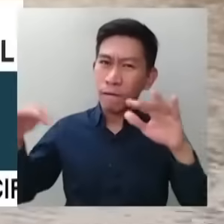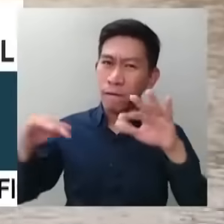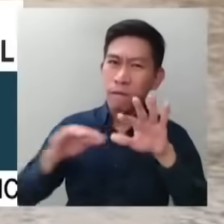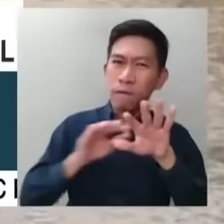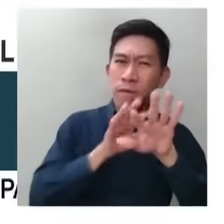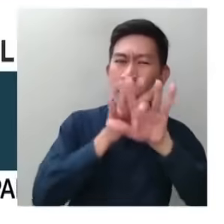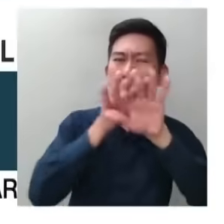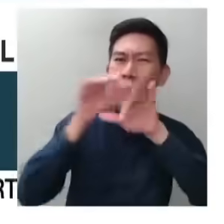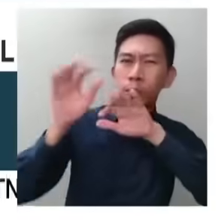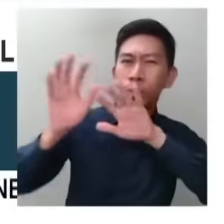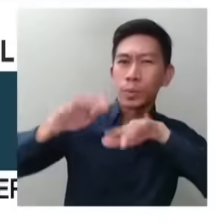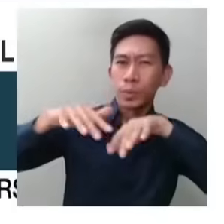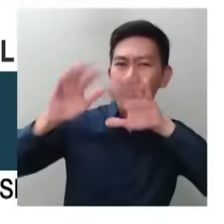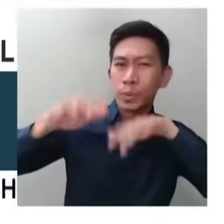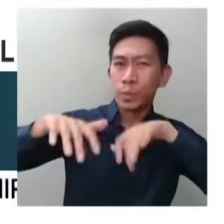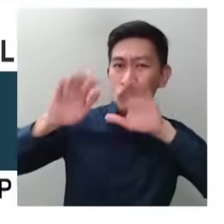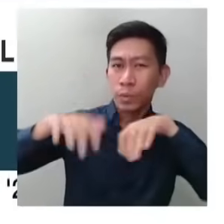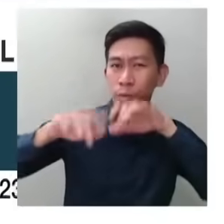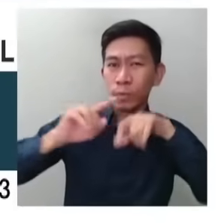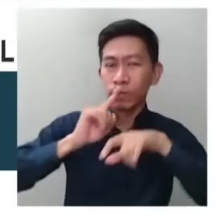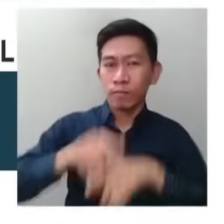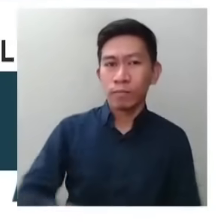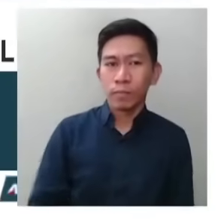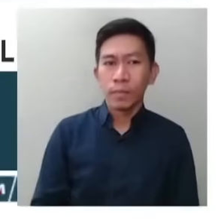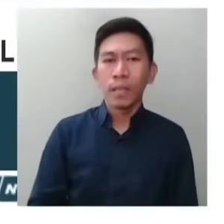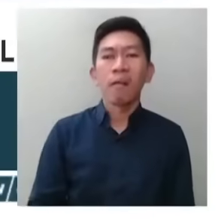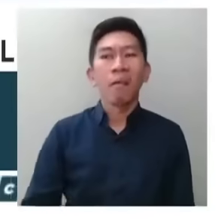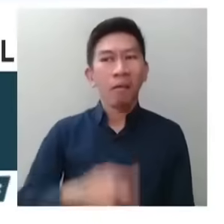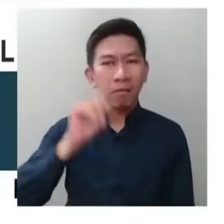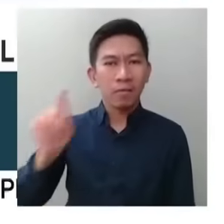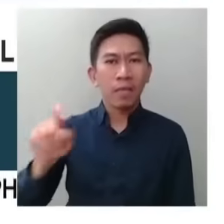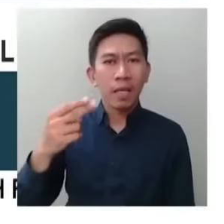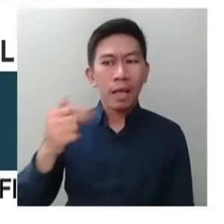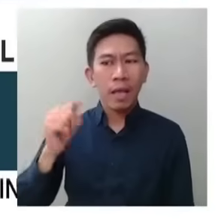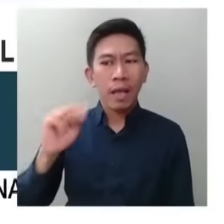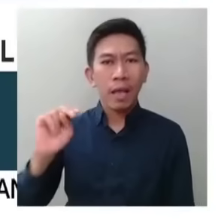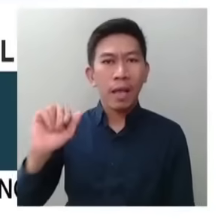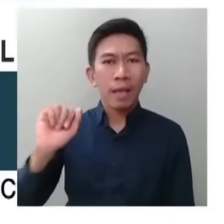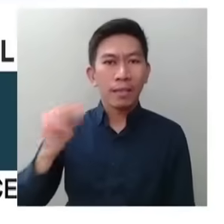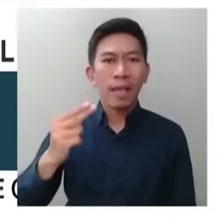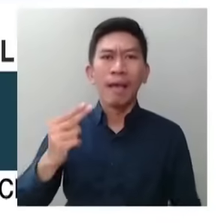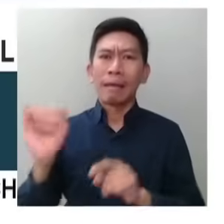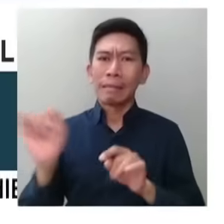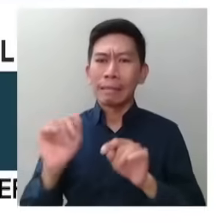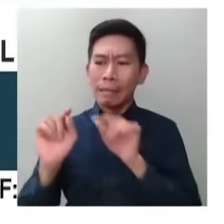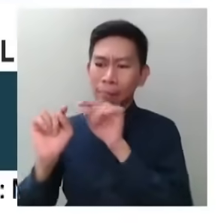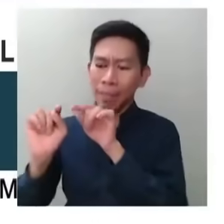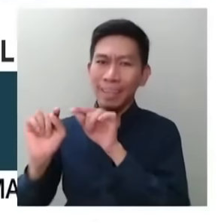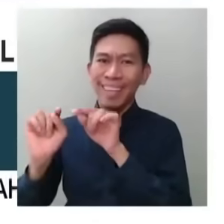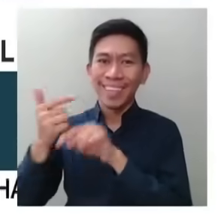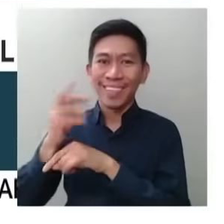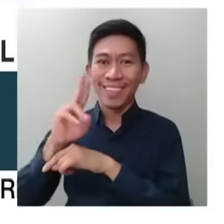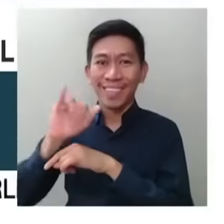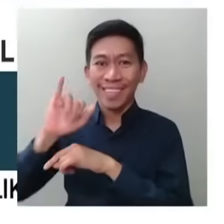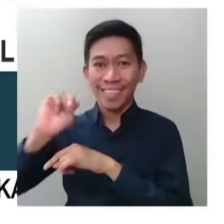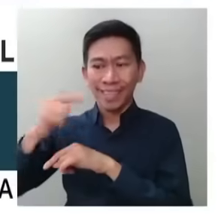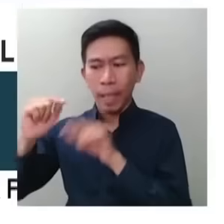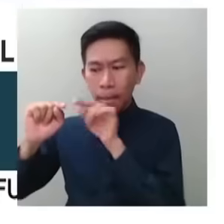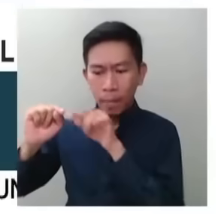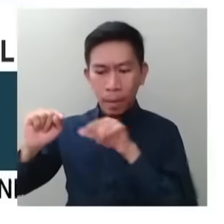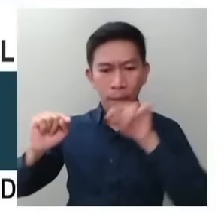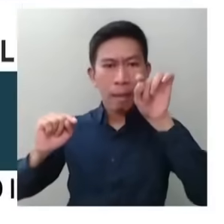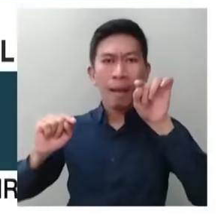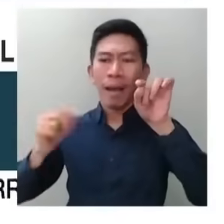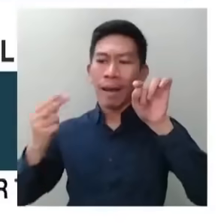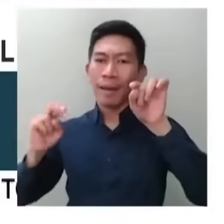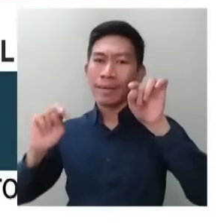brings me to my next question, because Hannah is there, as you said, it's going to traverse the same path somewhat. Do you think that, are you